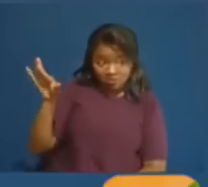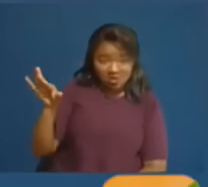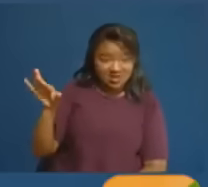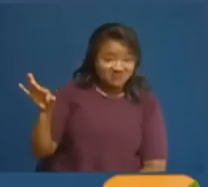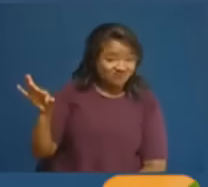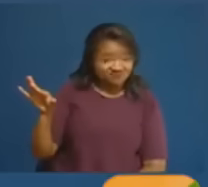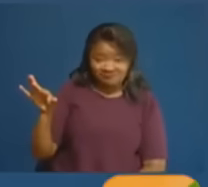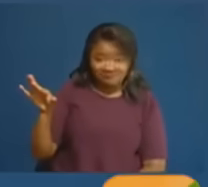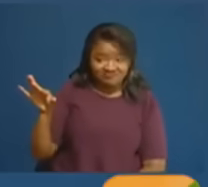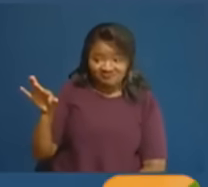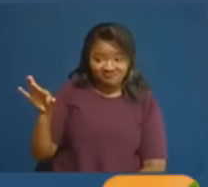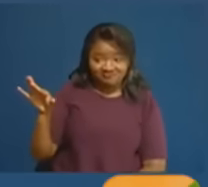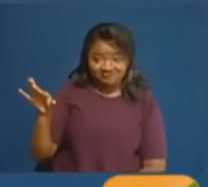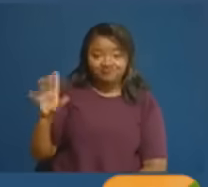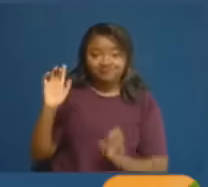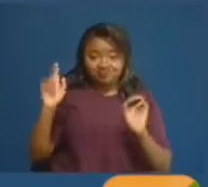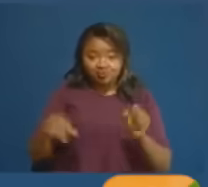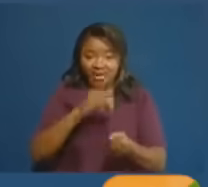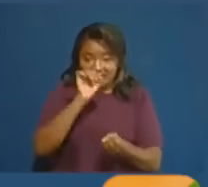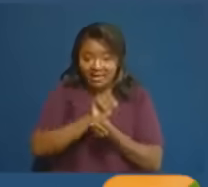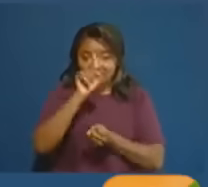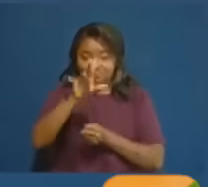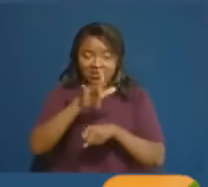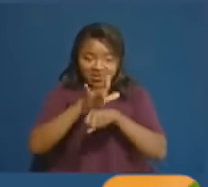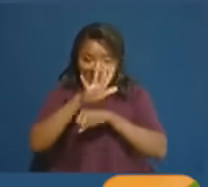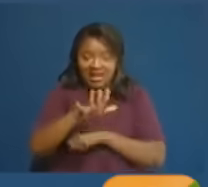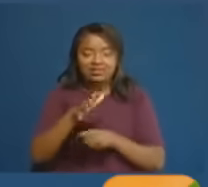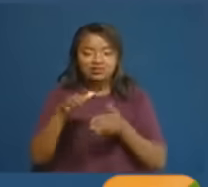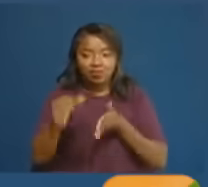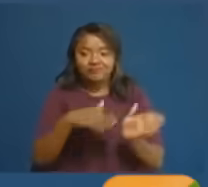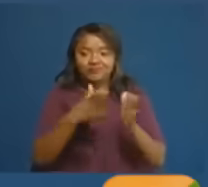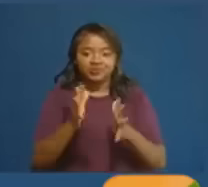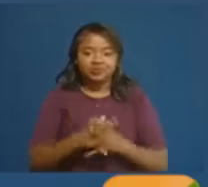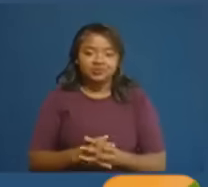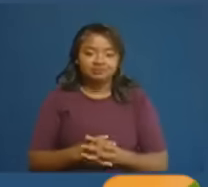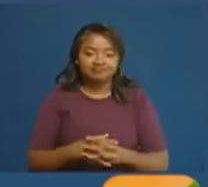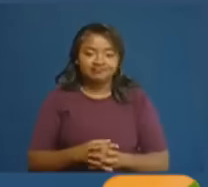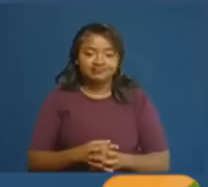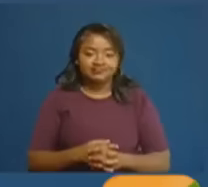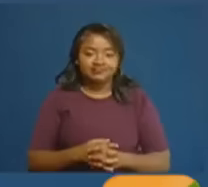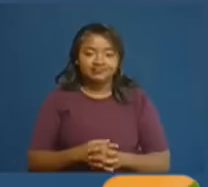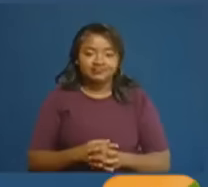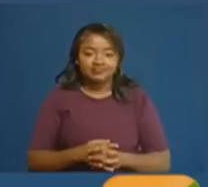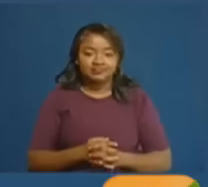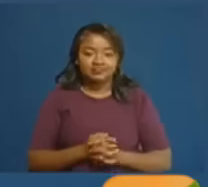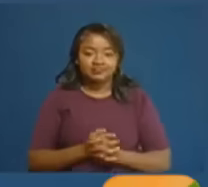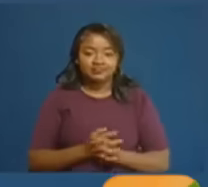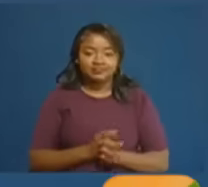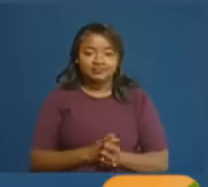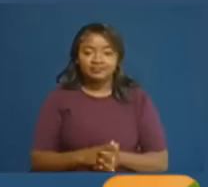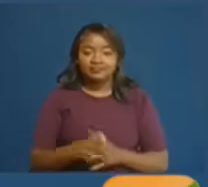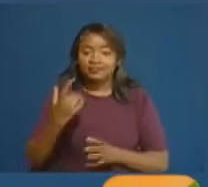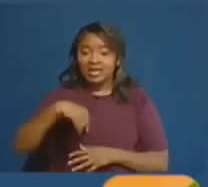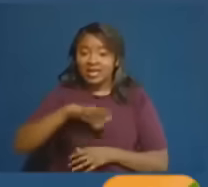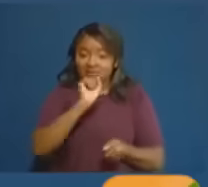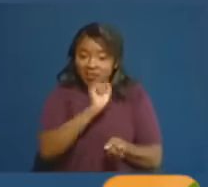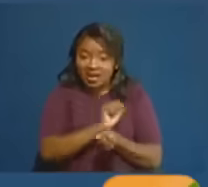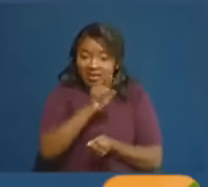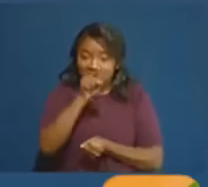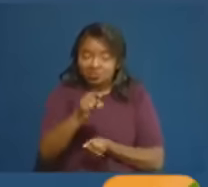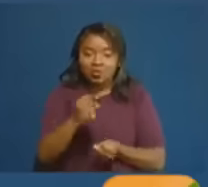you at the earliest opportunity and in the manner that is commensurate with the kind of